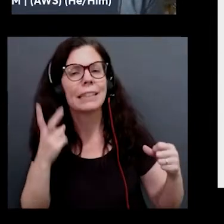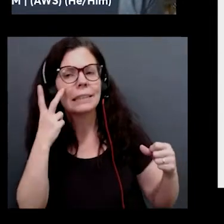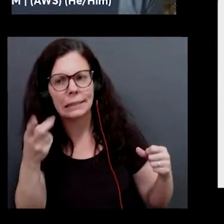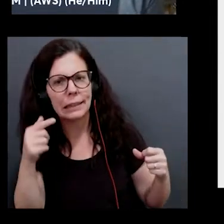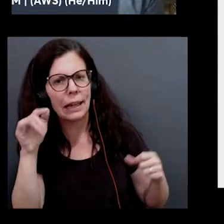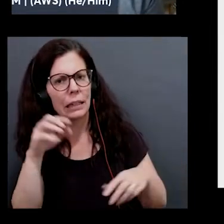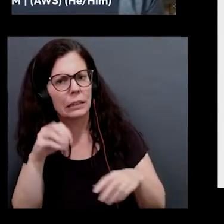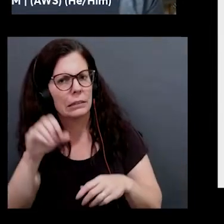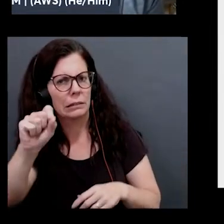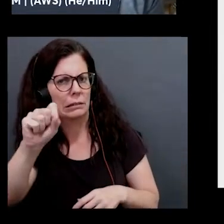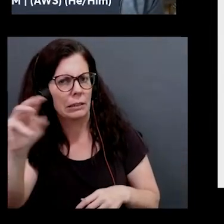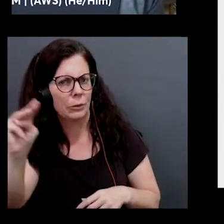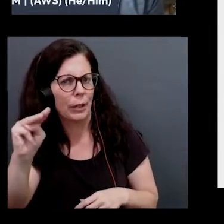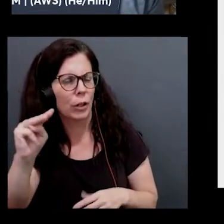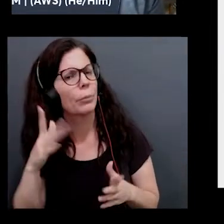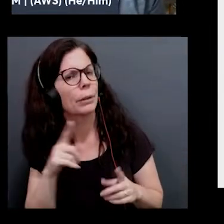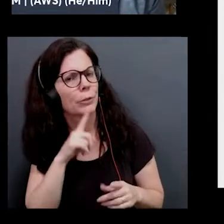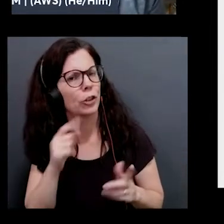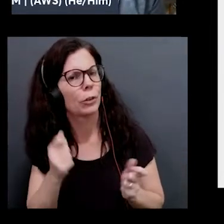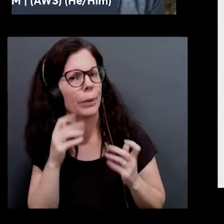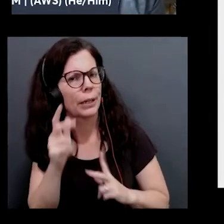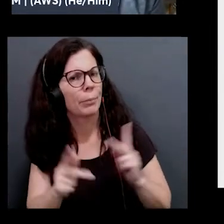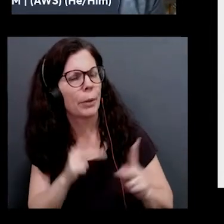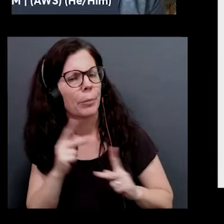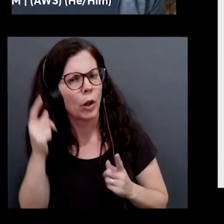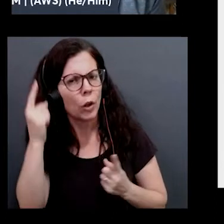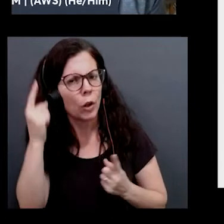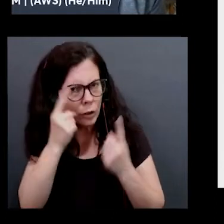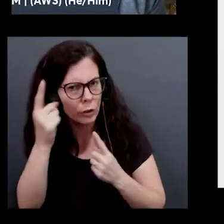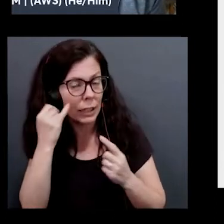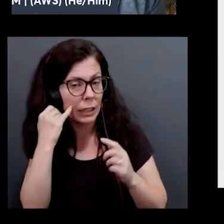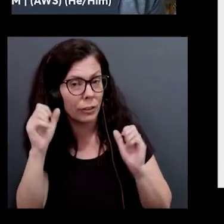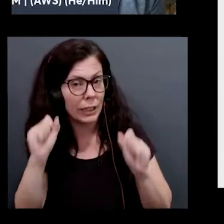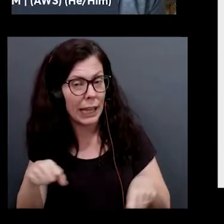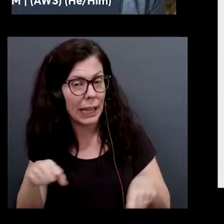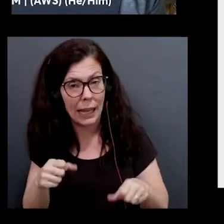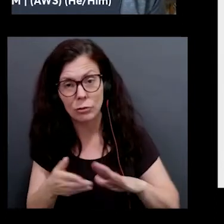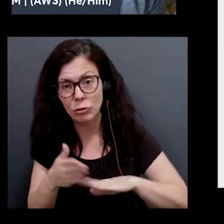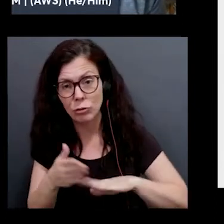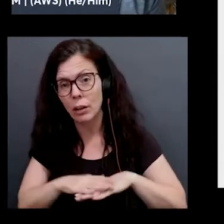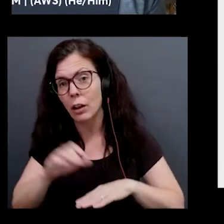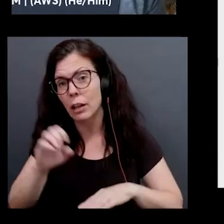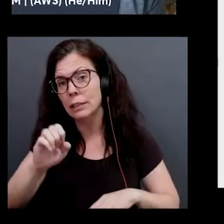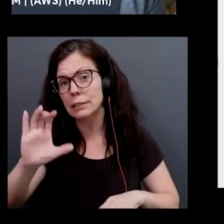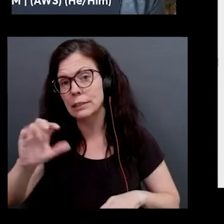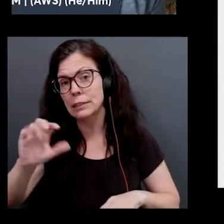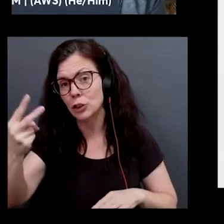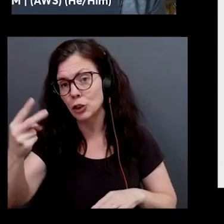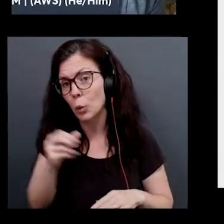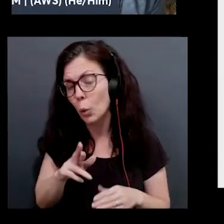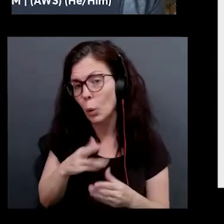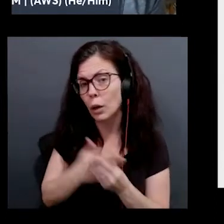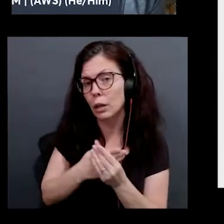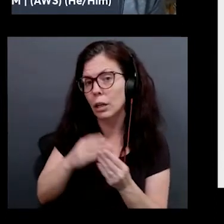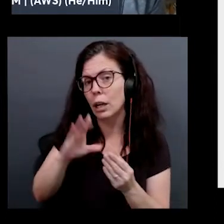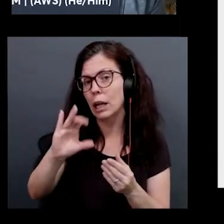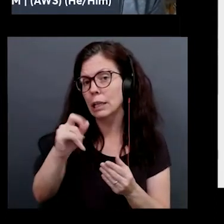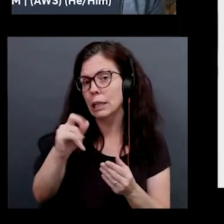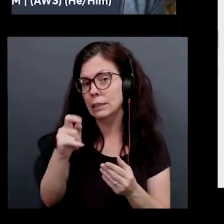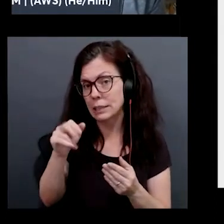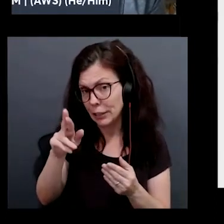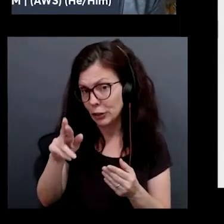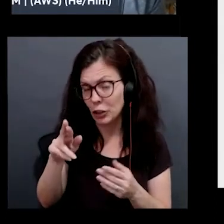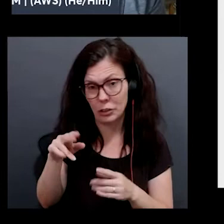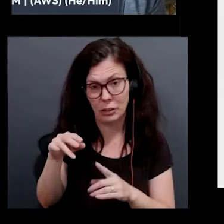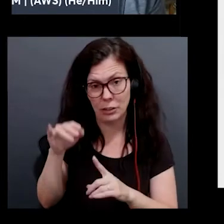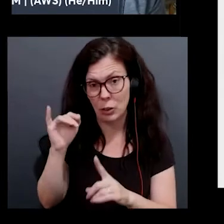probably a lot of people who'd be wondering if they could run this on EC2 or run this on container. So is Neural Magic agnostic of